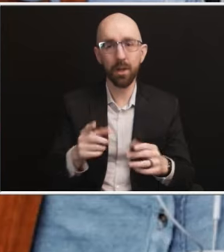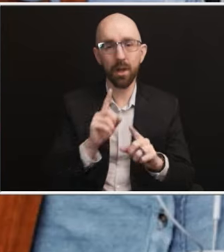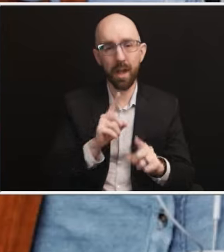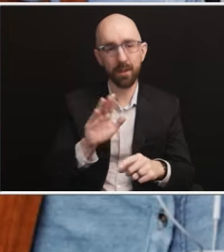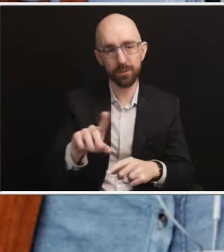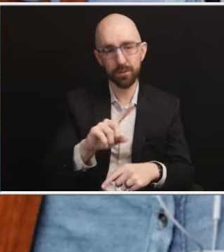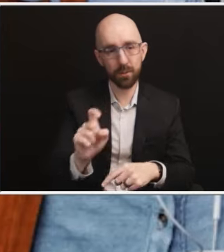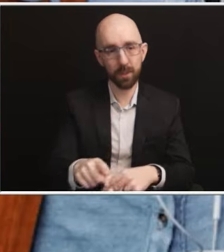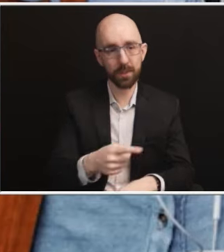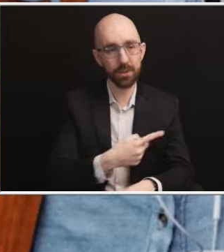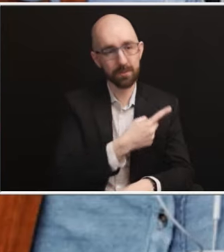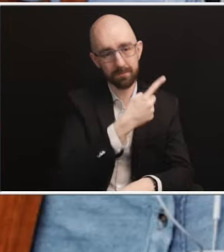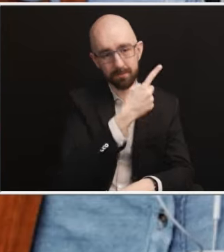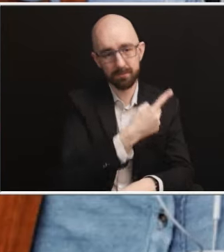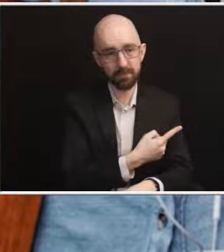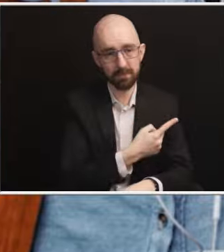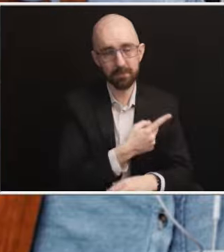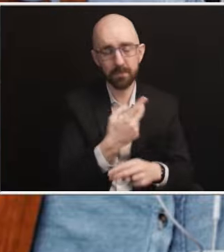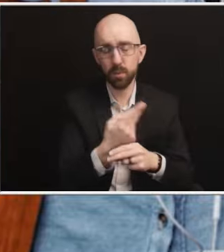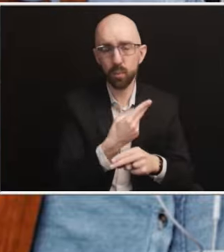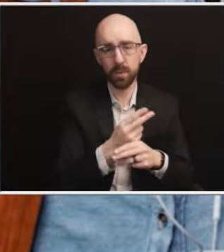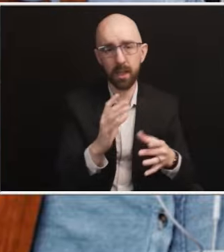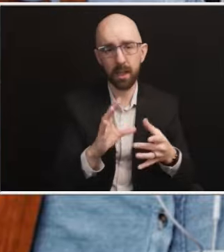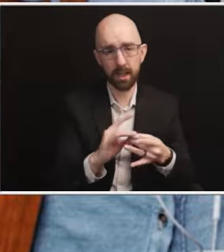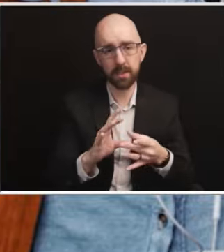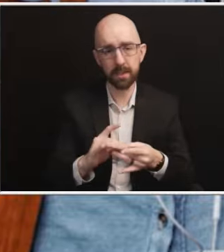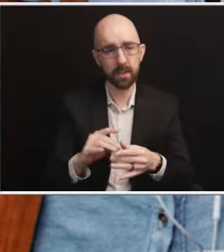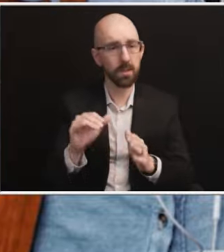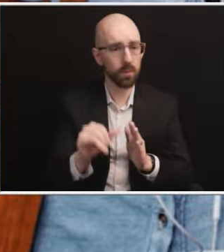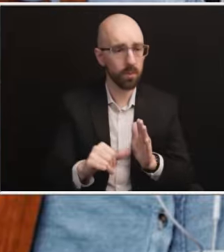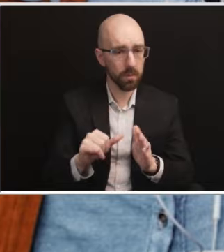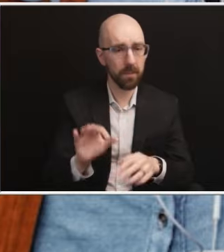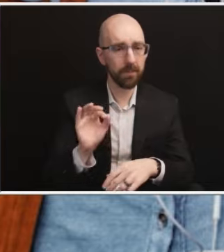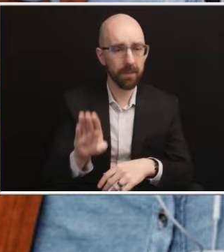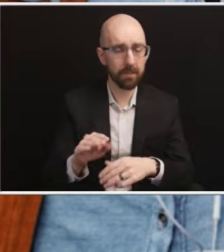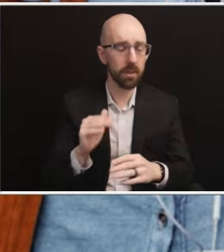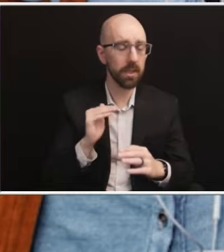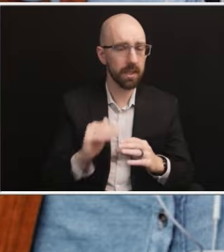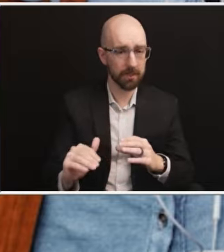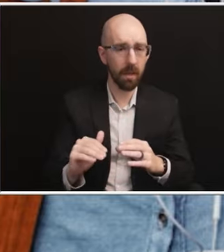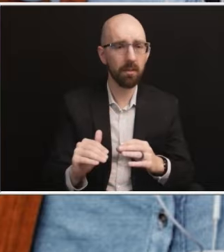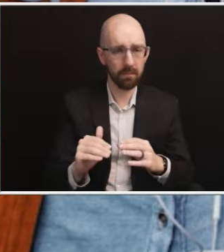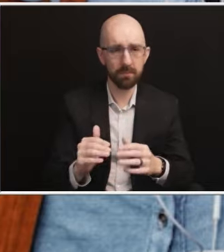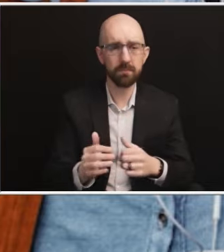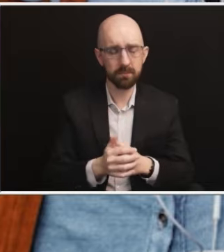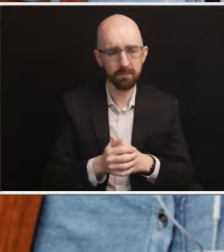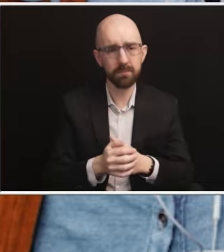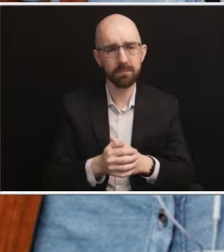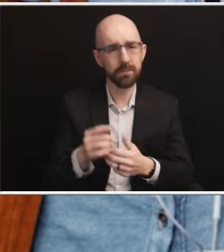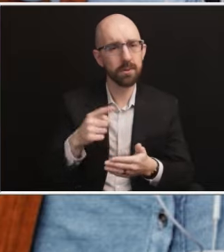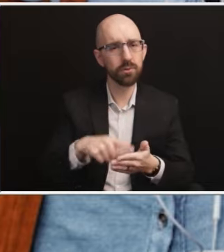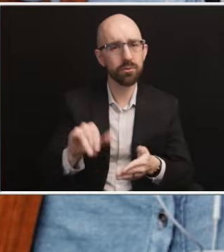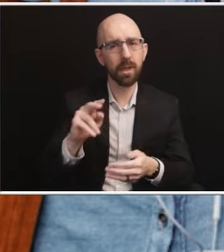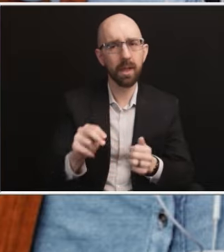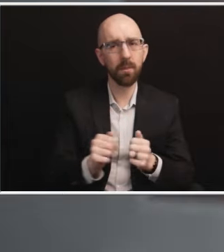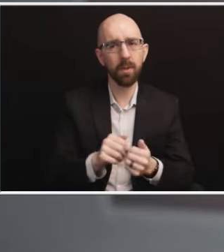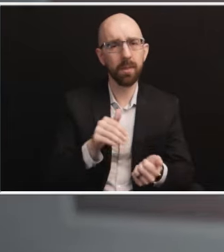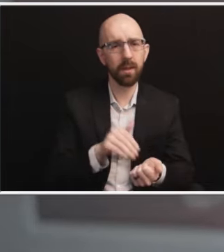them in using the links on your screen, YouTube, Facebook, or email the Medical News Network. Let's check in with Doc Hawk.